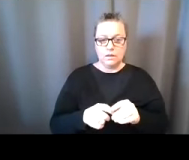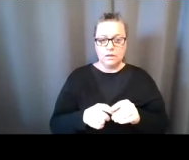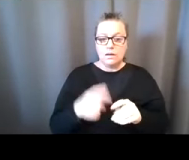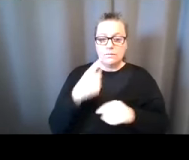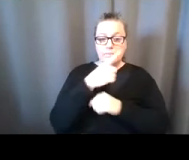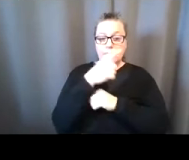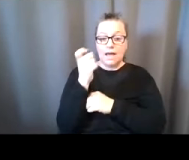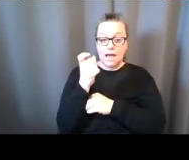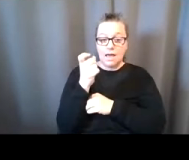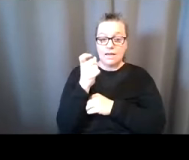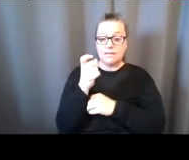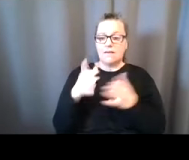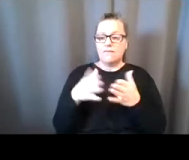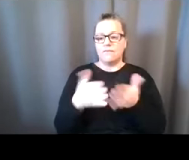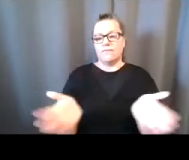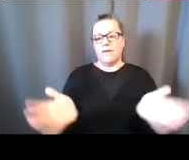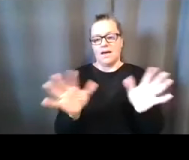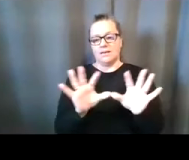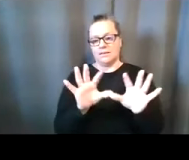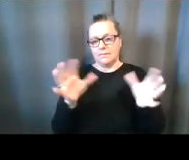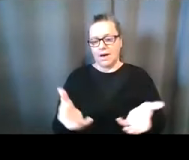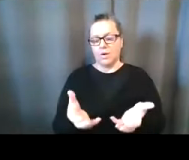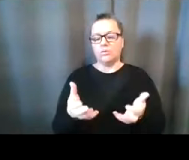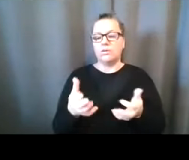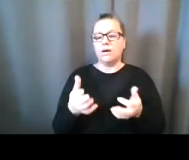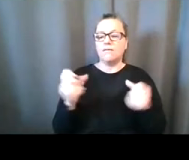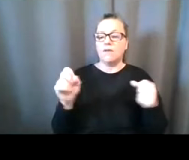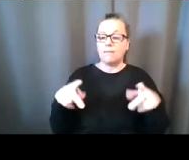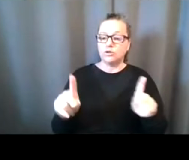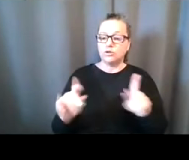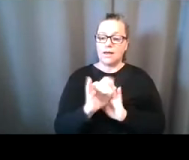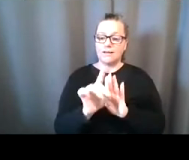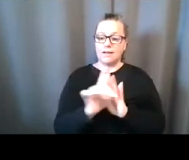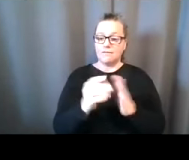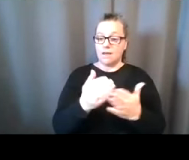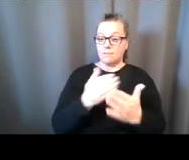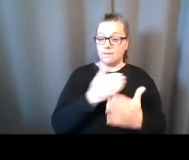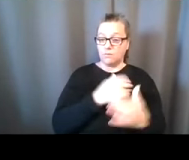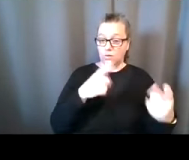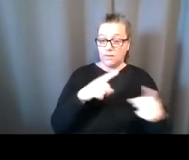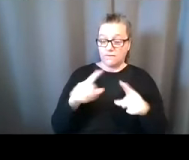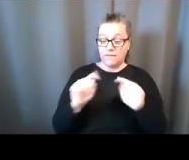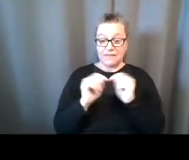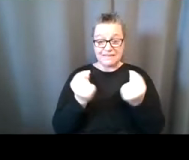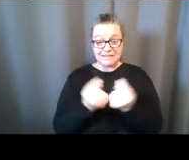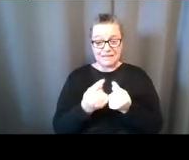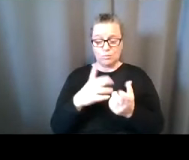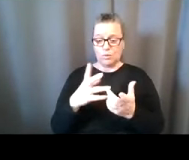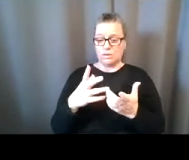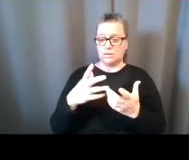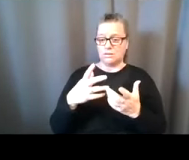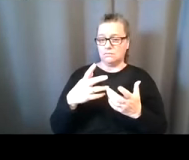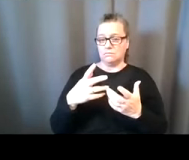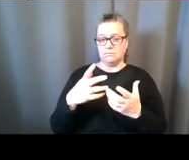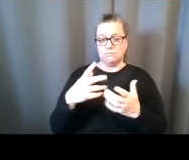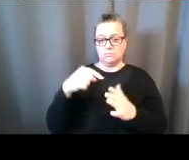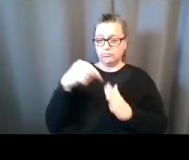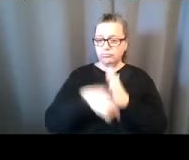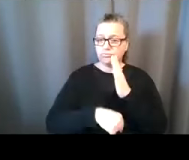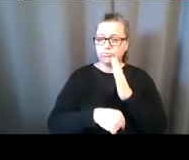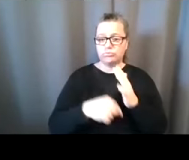Because of the vast amount of opportunities identified prior to the event, the team was extremely prolific in the number of tools and